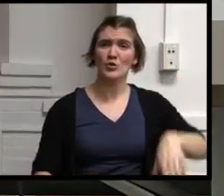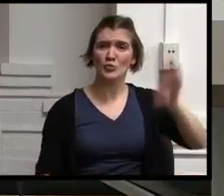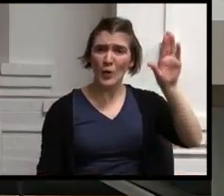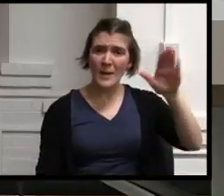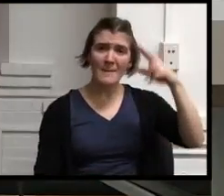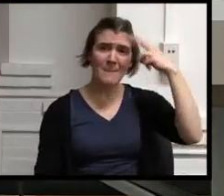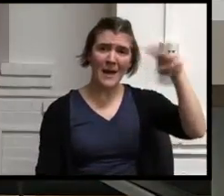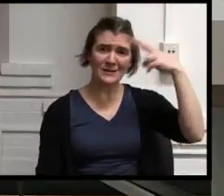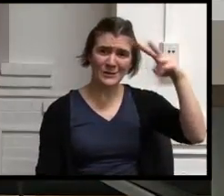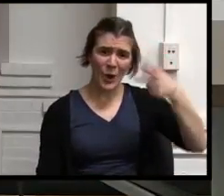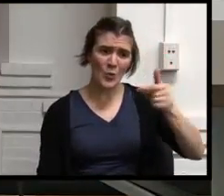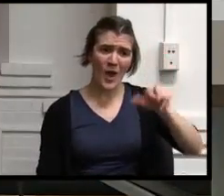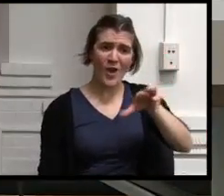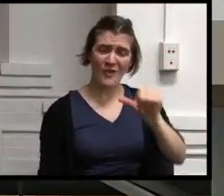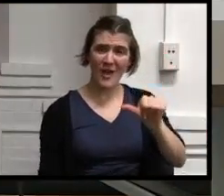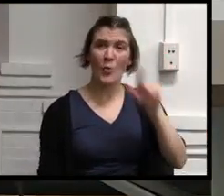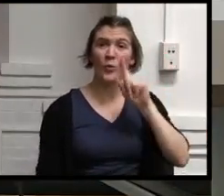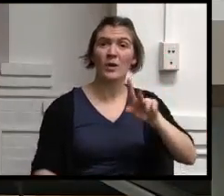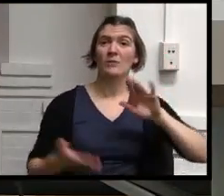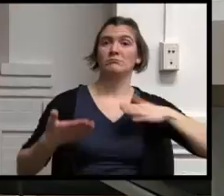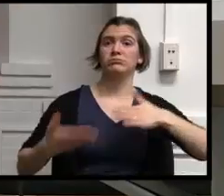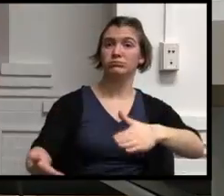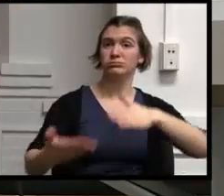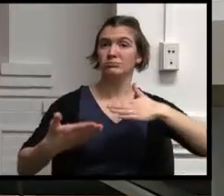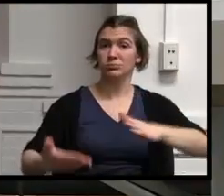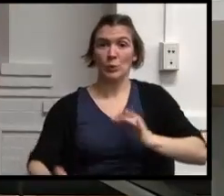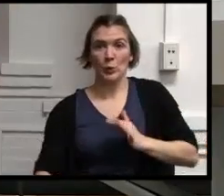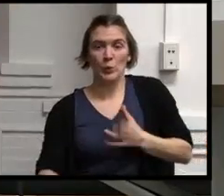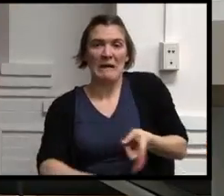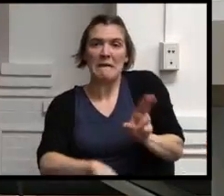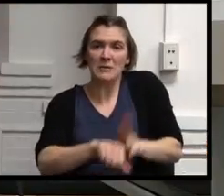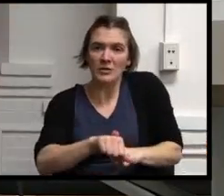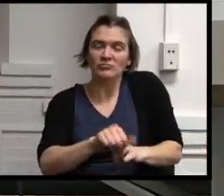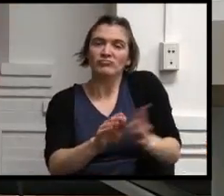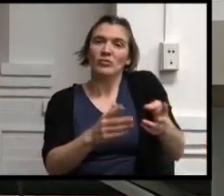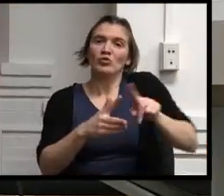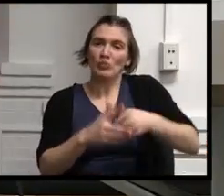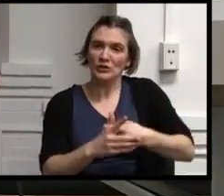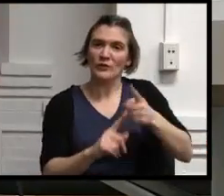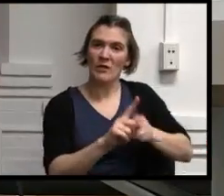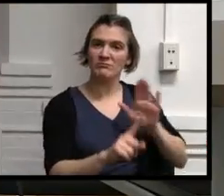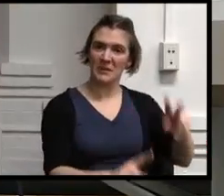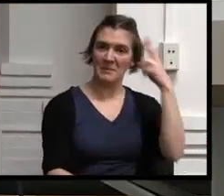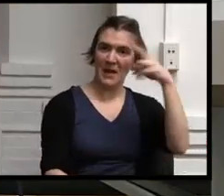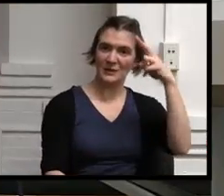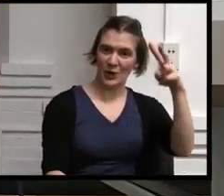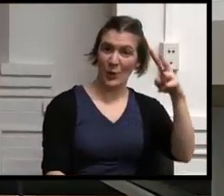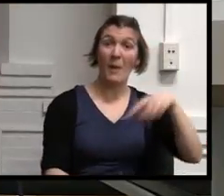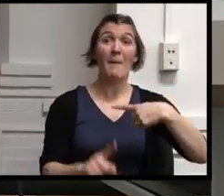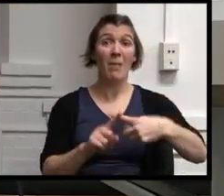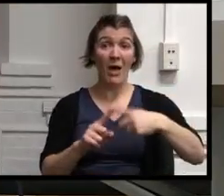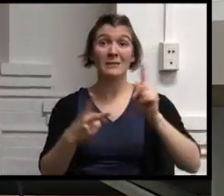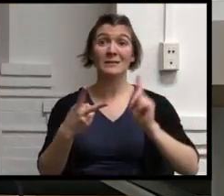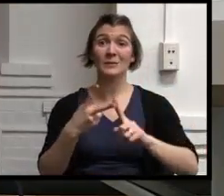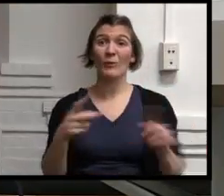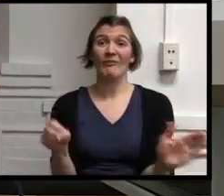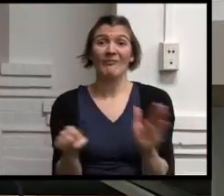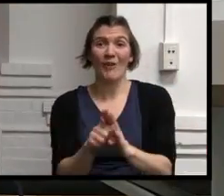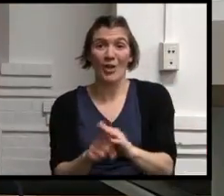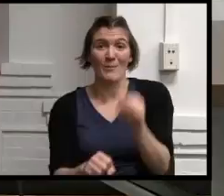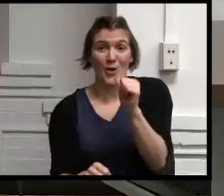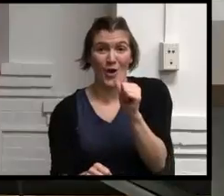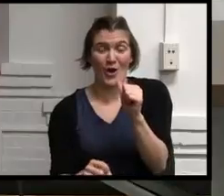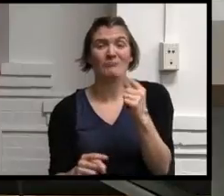Guerrero, Mexico, and will be offering her authentic recipes there. The restaurant will also hopefully feature a full Mexican